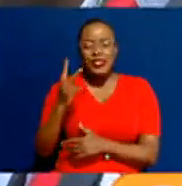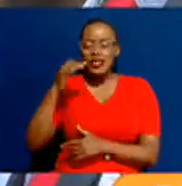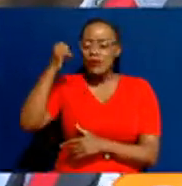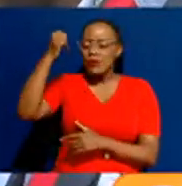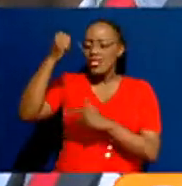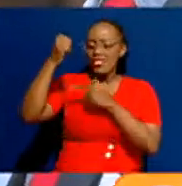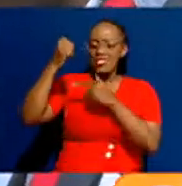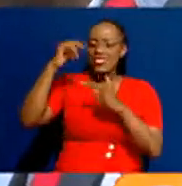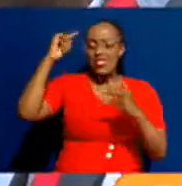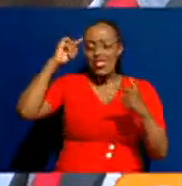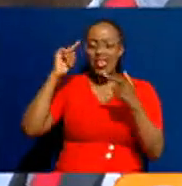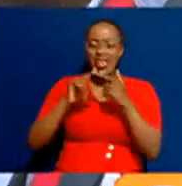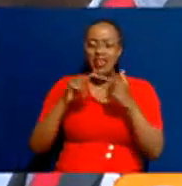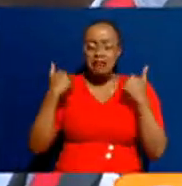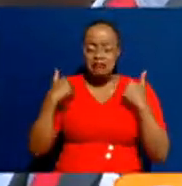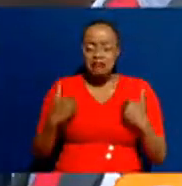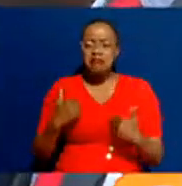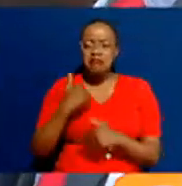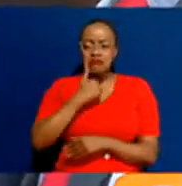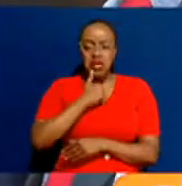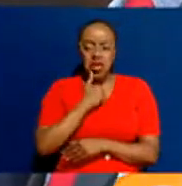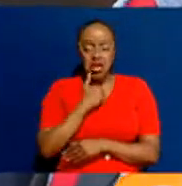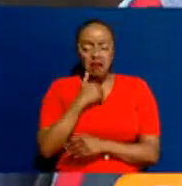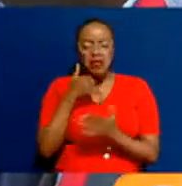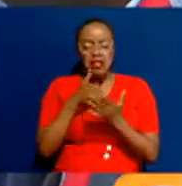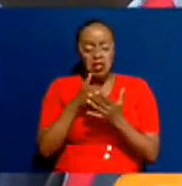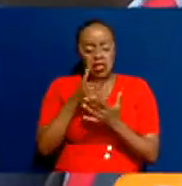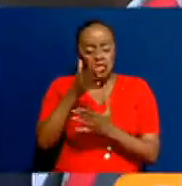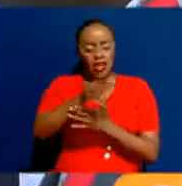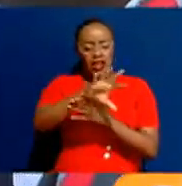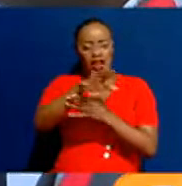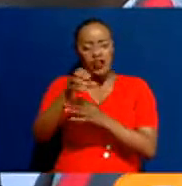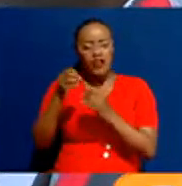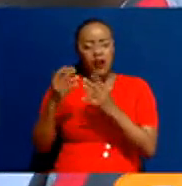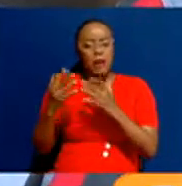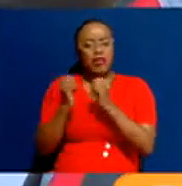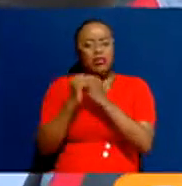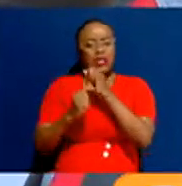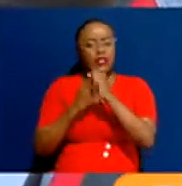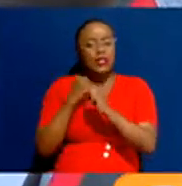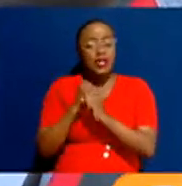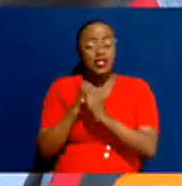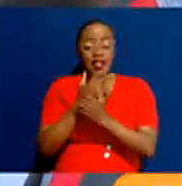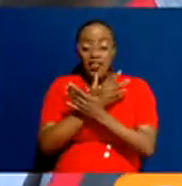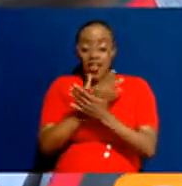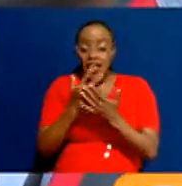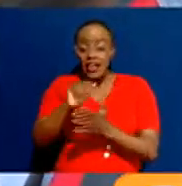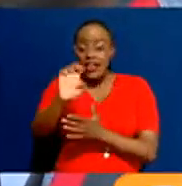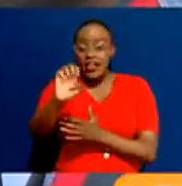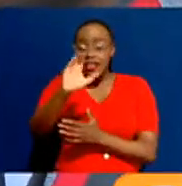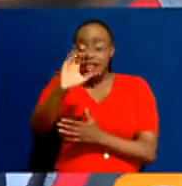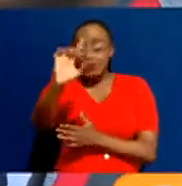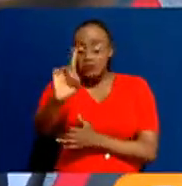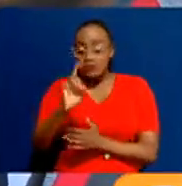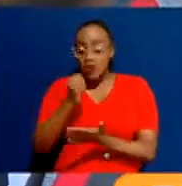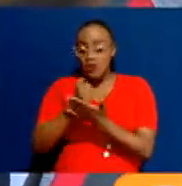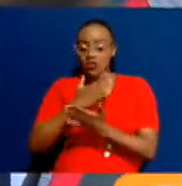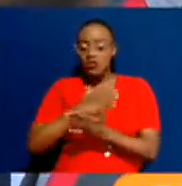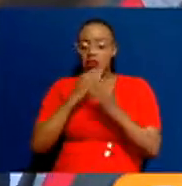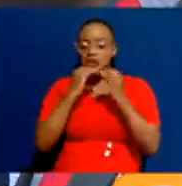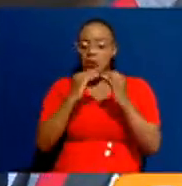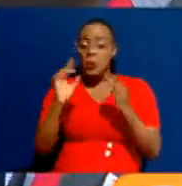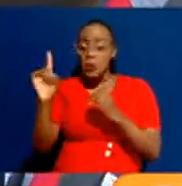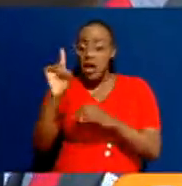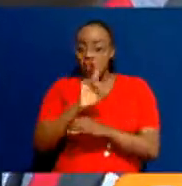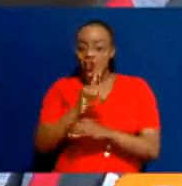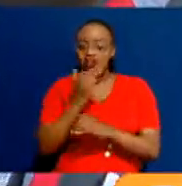see that I have been in the county for 10 years. No EACC came to my office even one